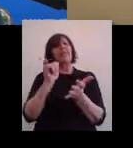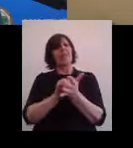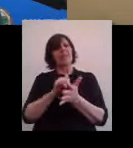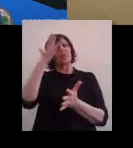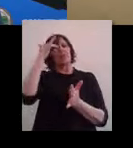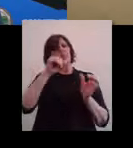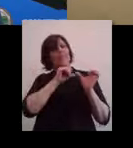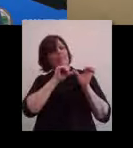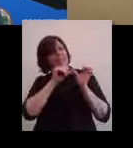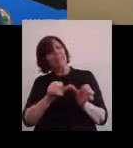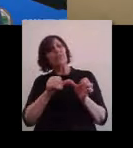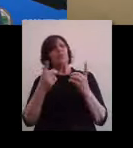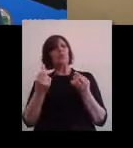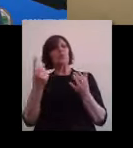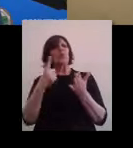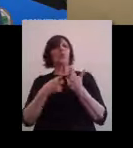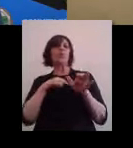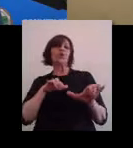doing.